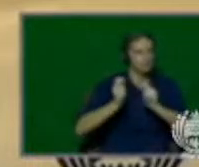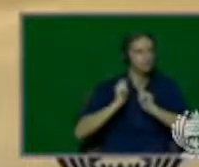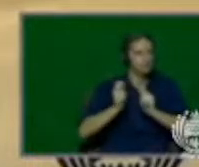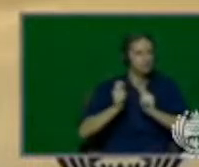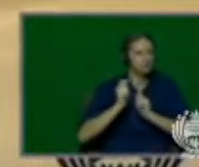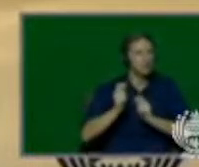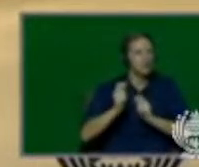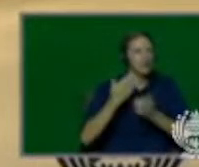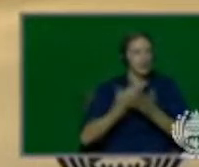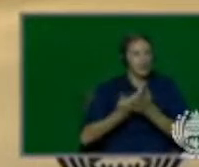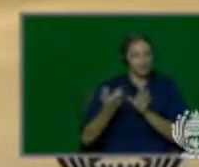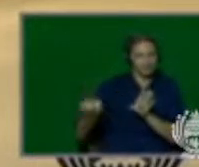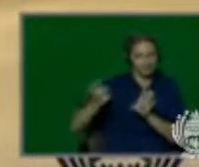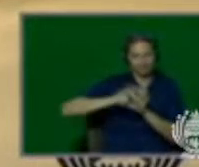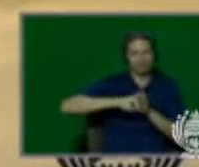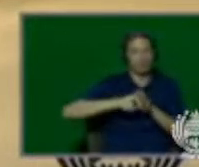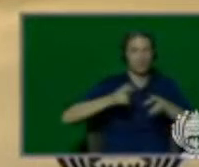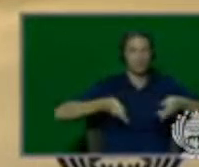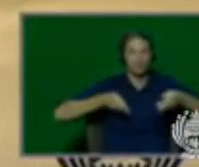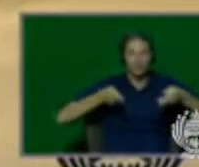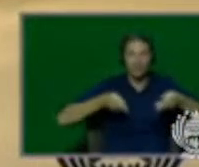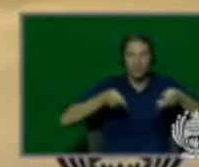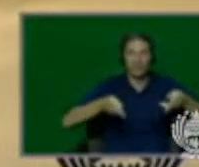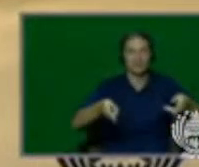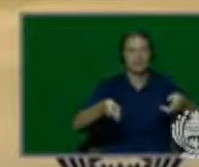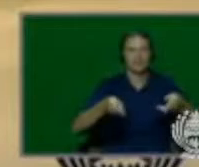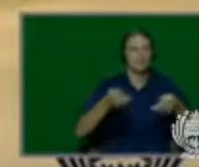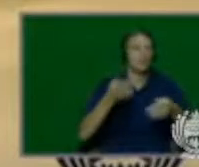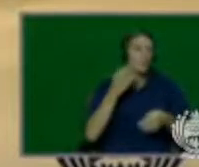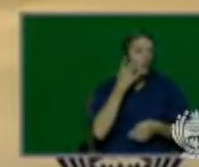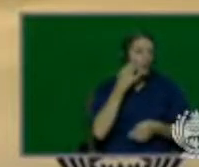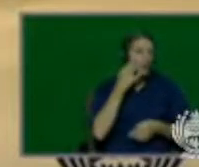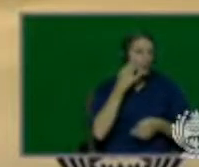to catch a train every 10 minutes.